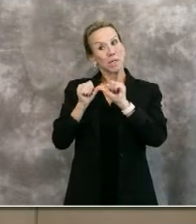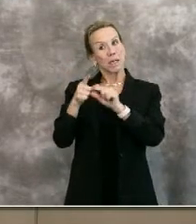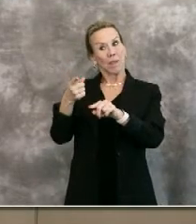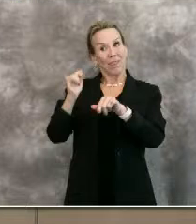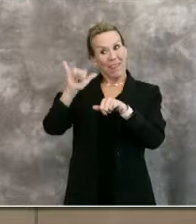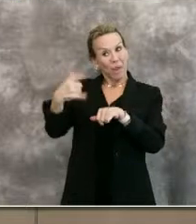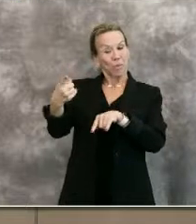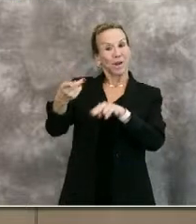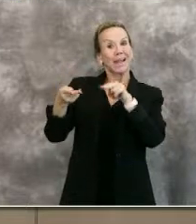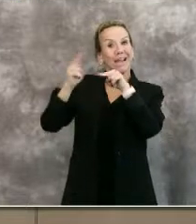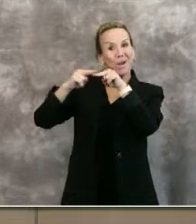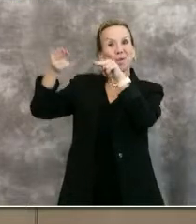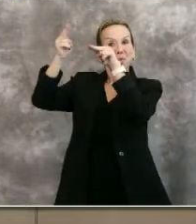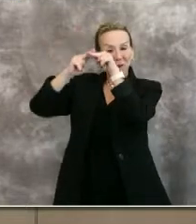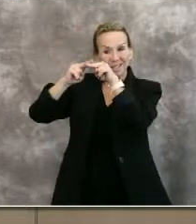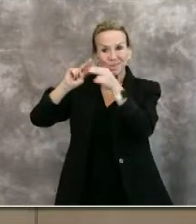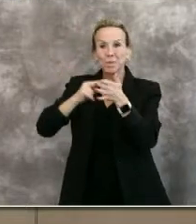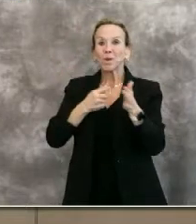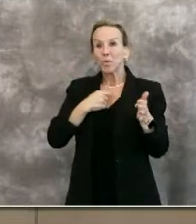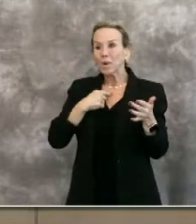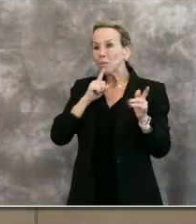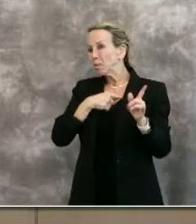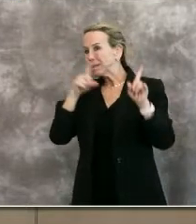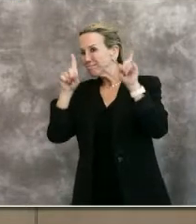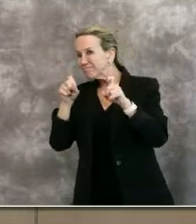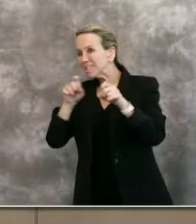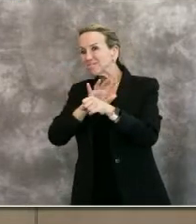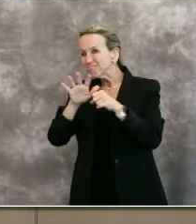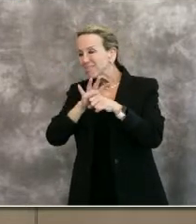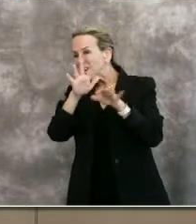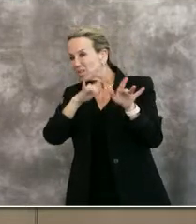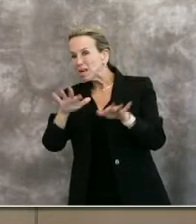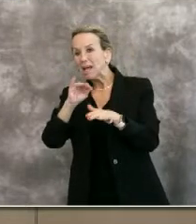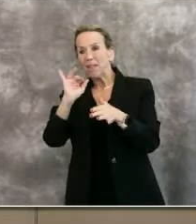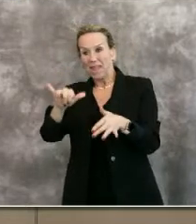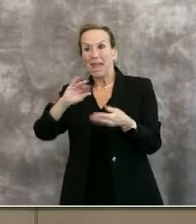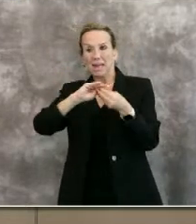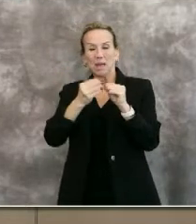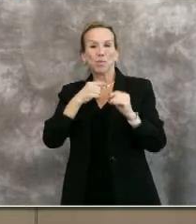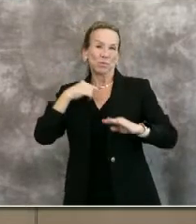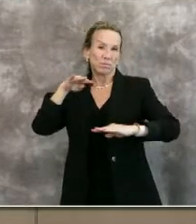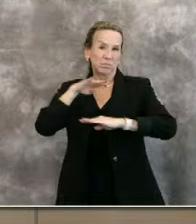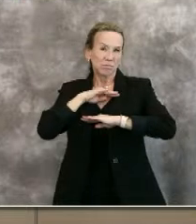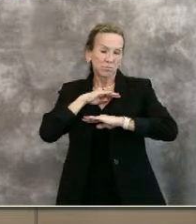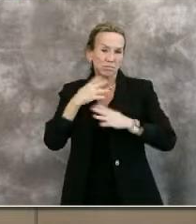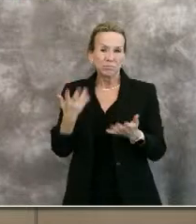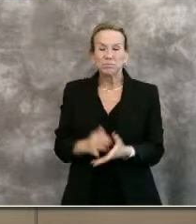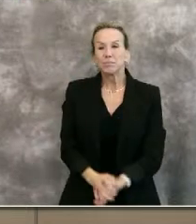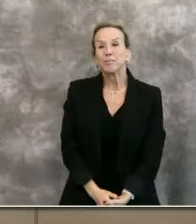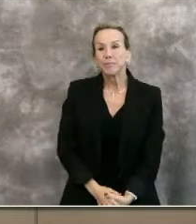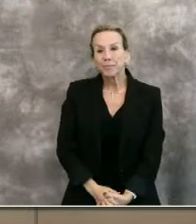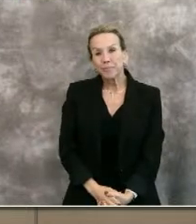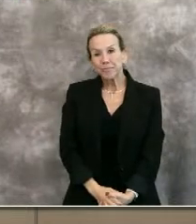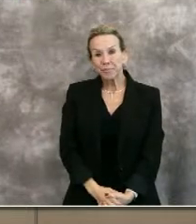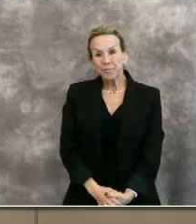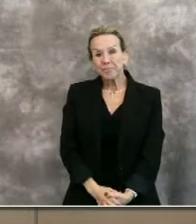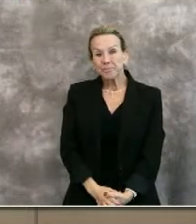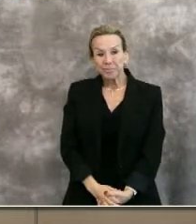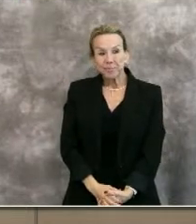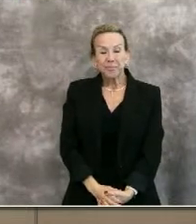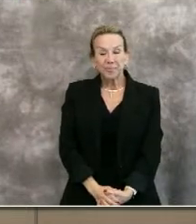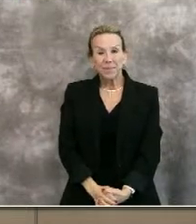that we are at the numbers that we held in late June.